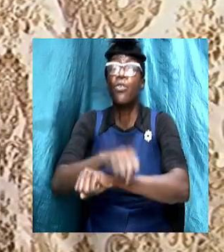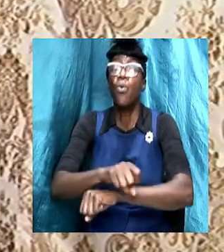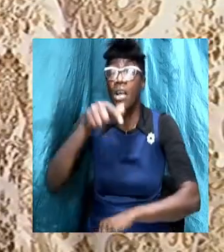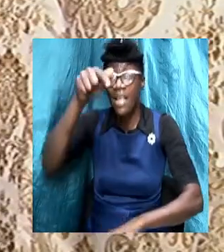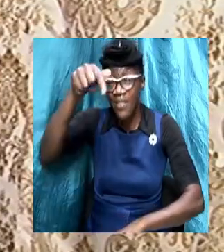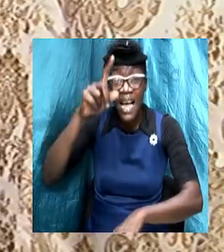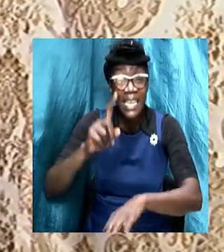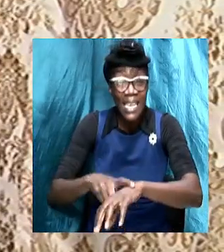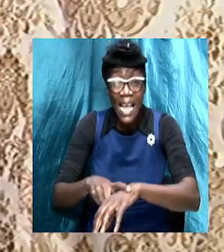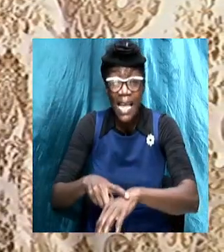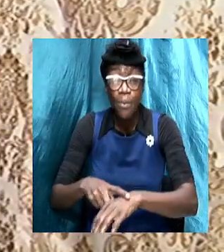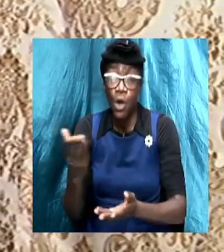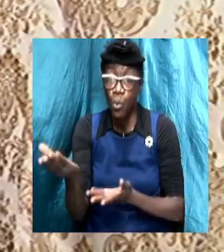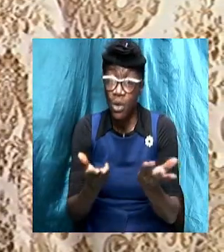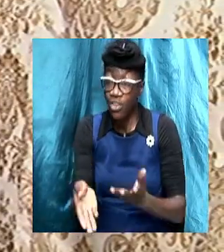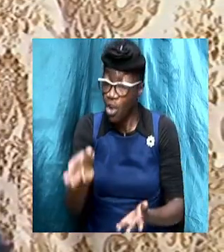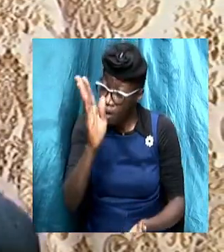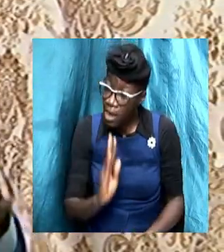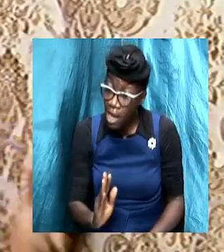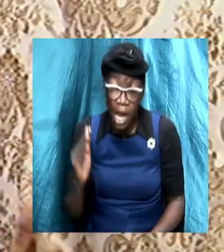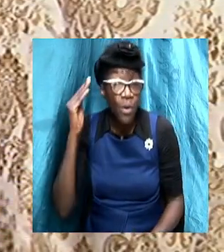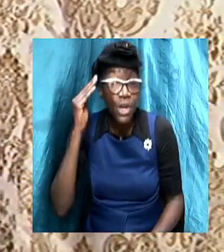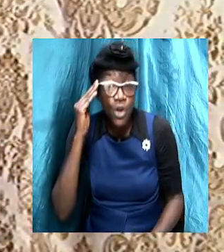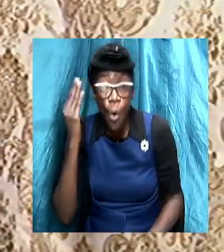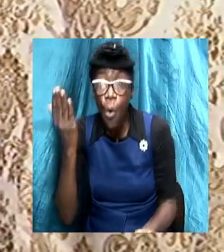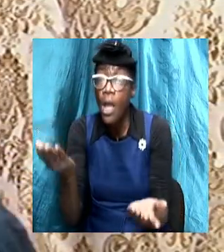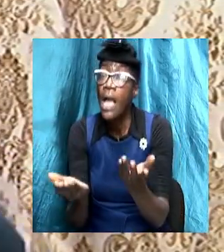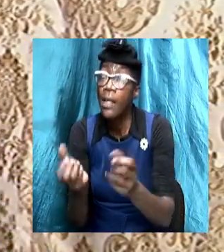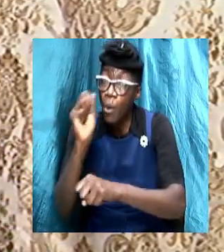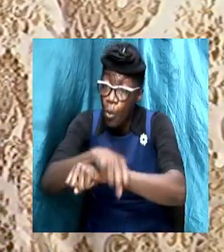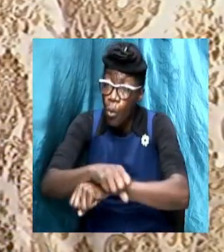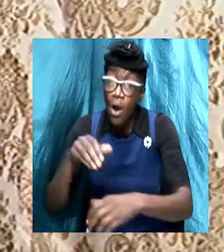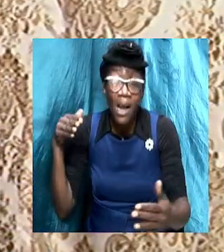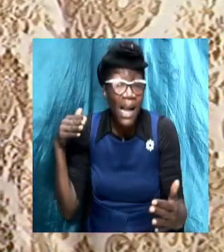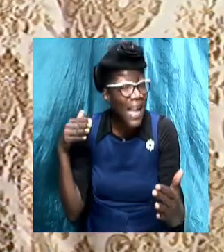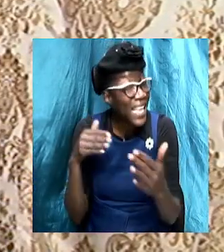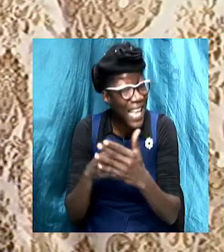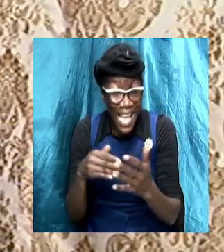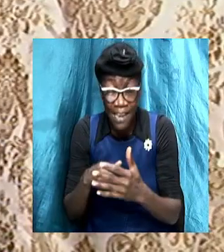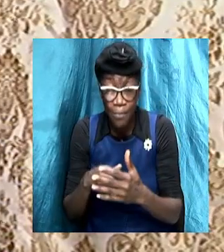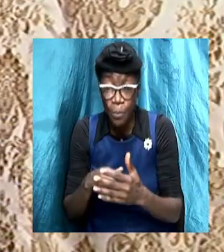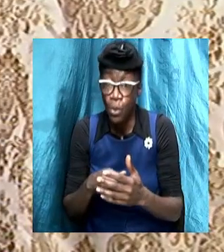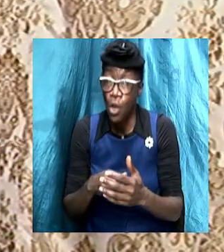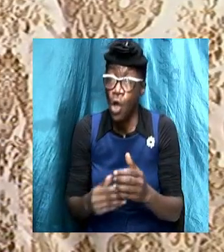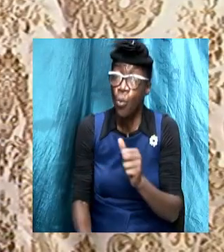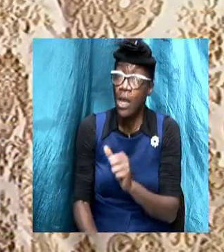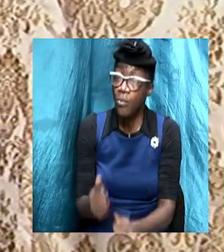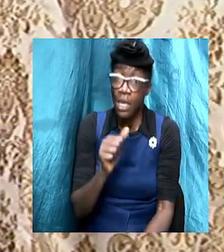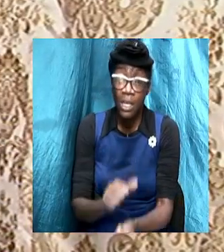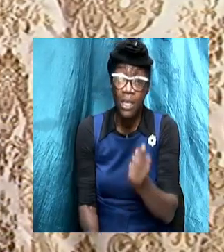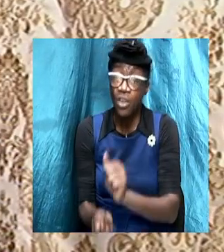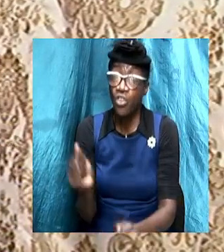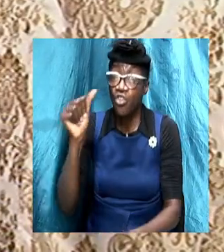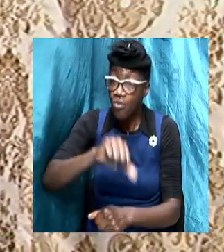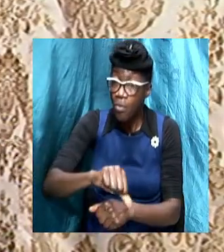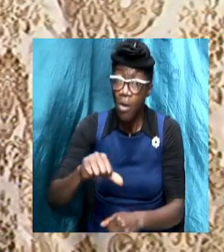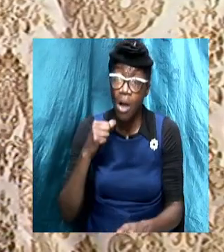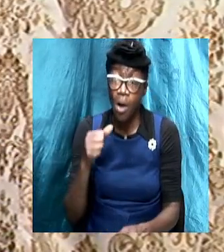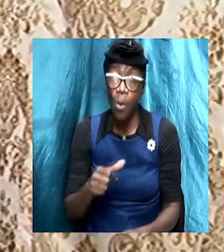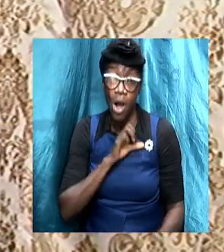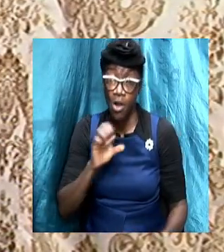know it will work again. But when we discard our Christian heritage, then we will realize that it comes with